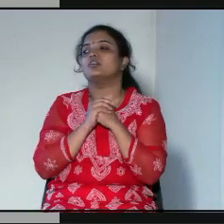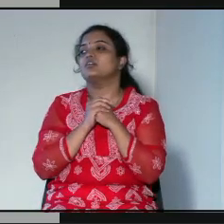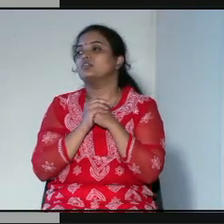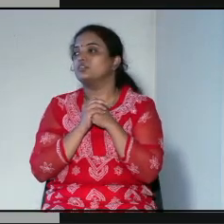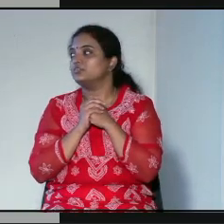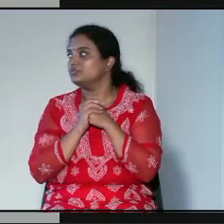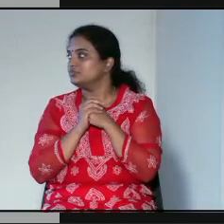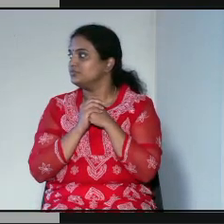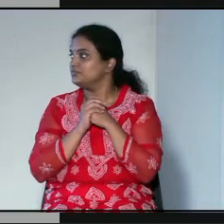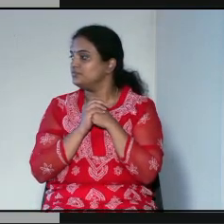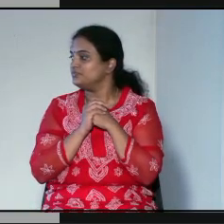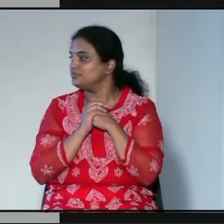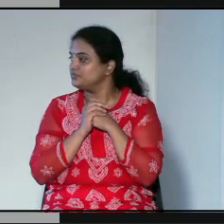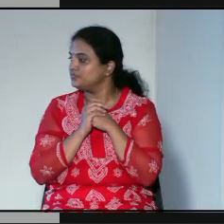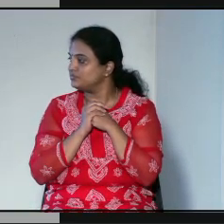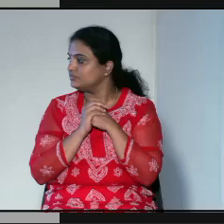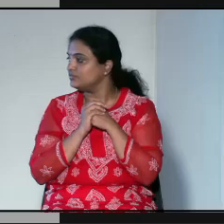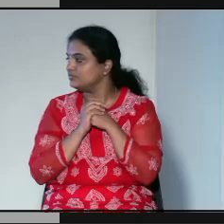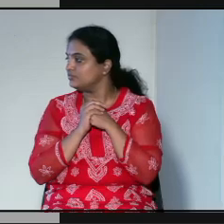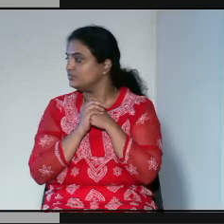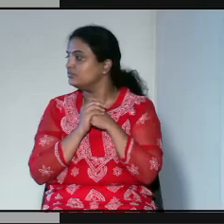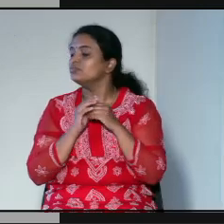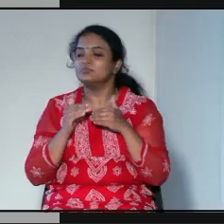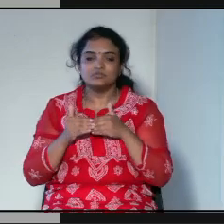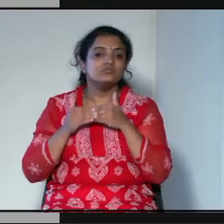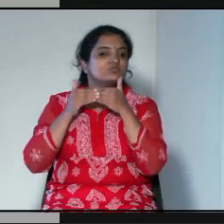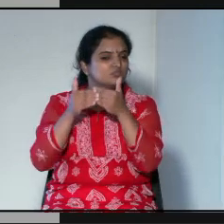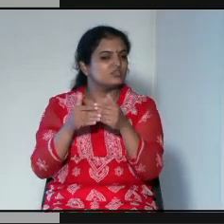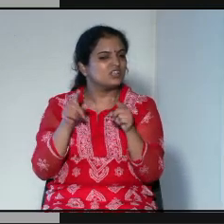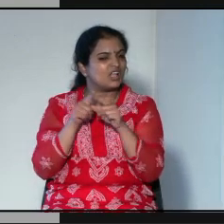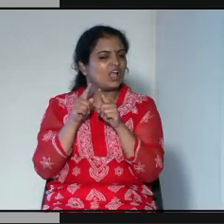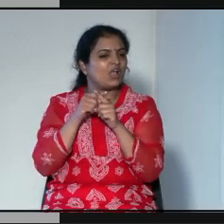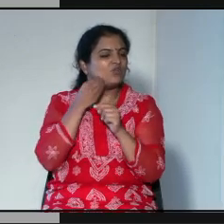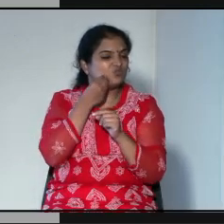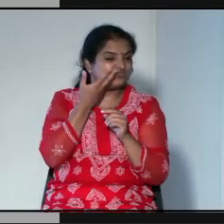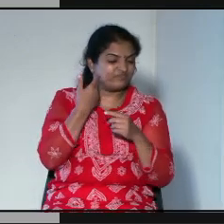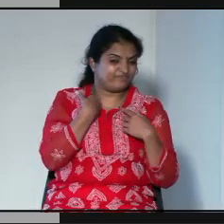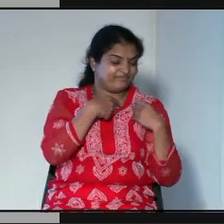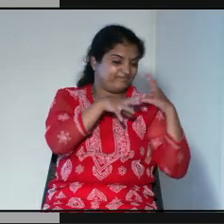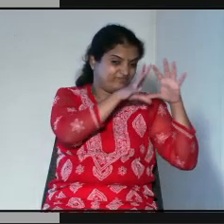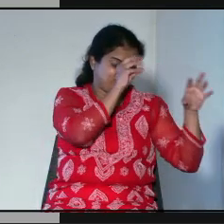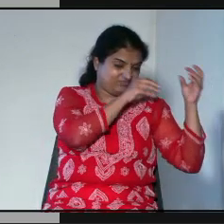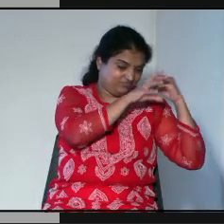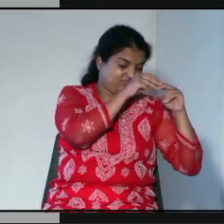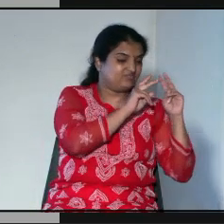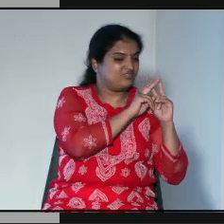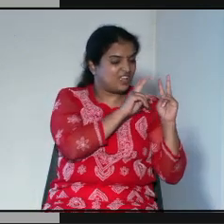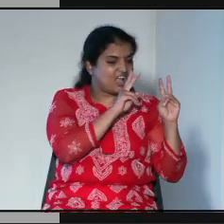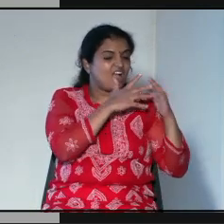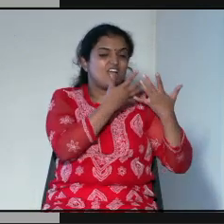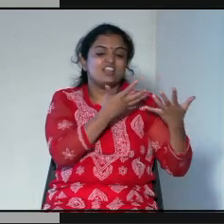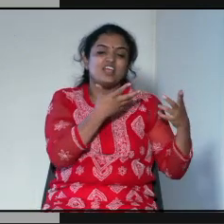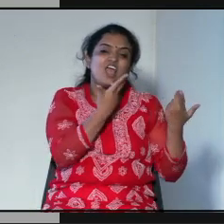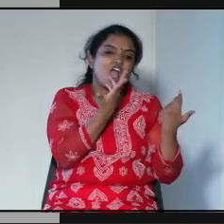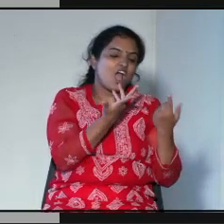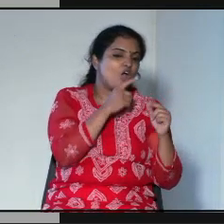then later printing them. Meticulously documenting types of metal, materials, and techniques of making